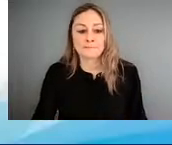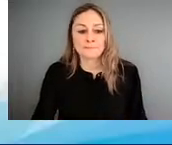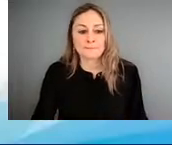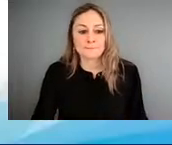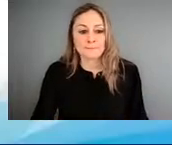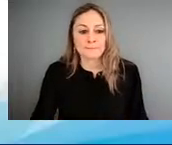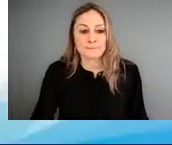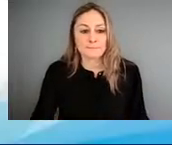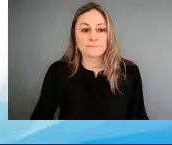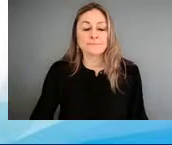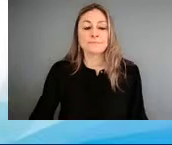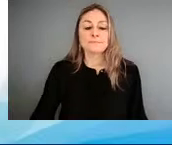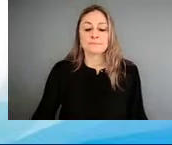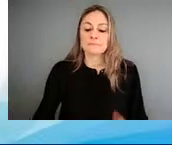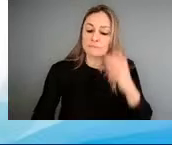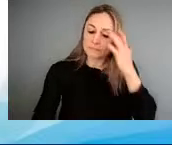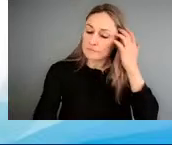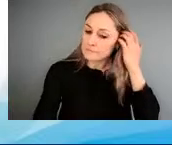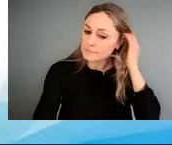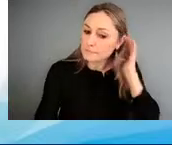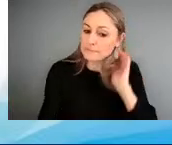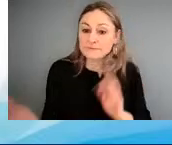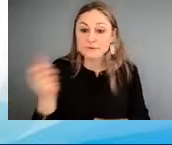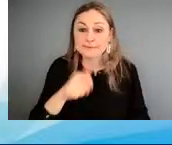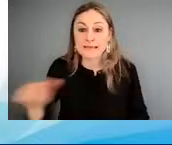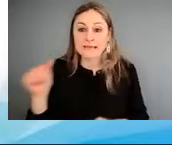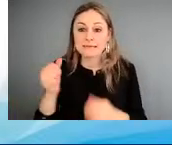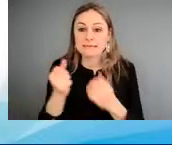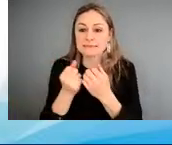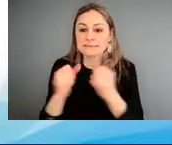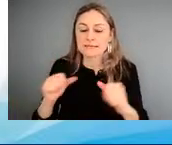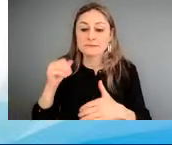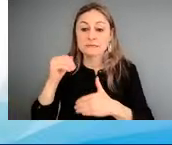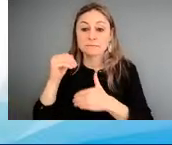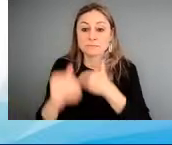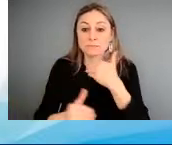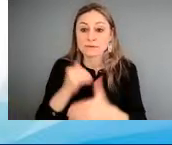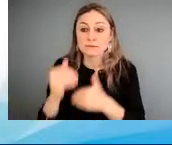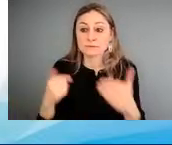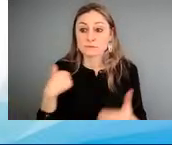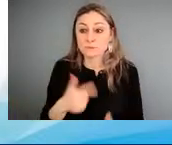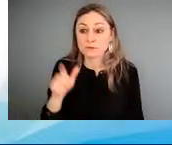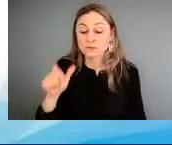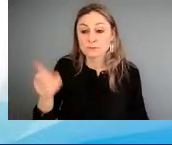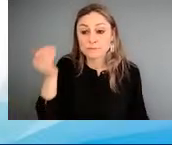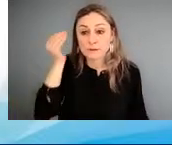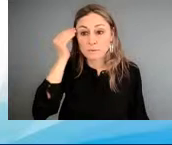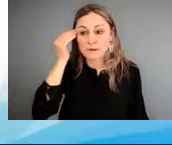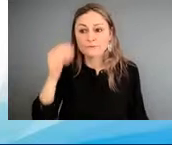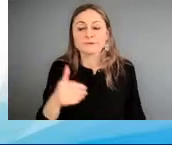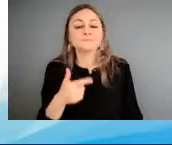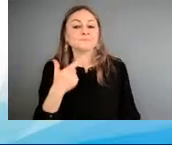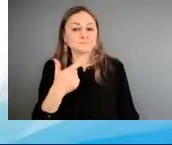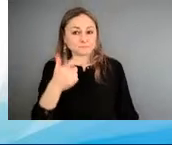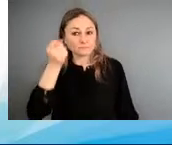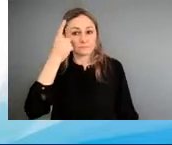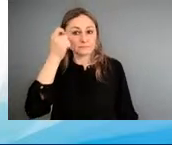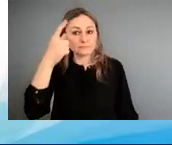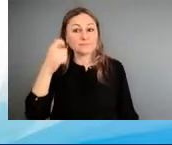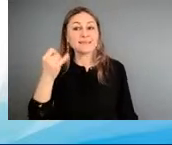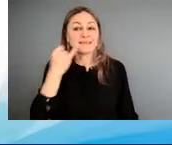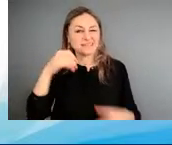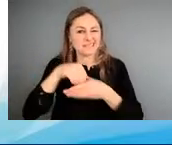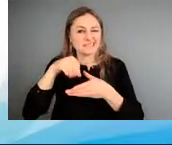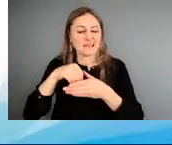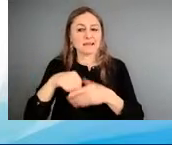From our City of Portland colleagues, if there's any safety procedures we should be aware of? The stairs are, if you go that way, there's